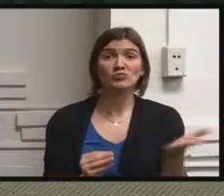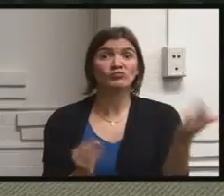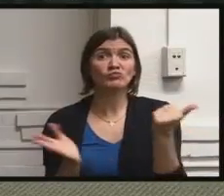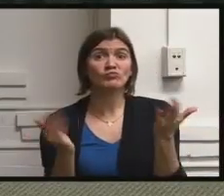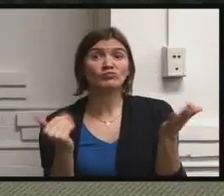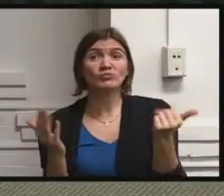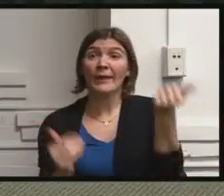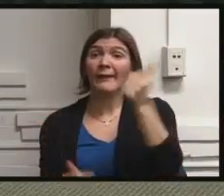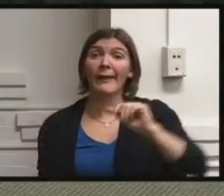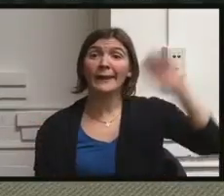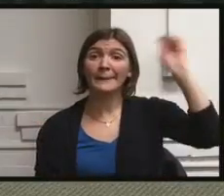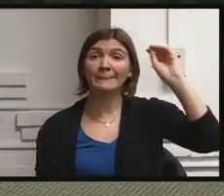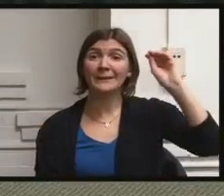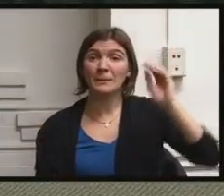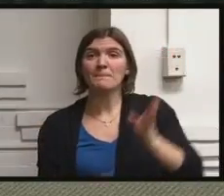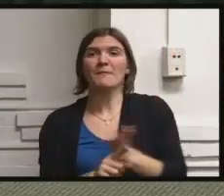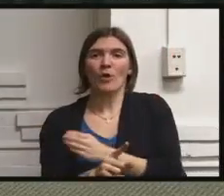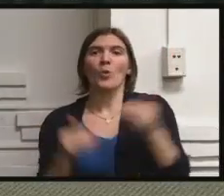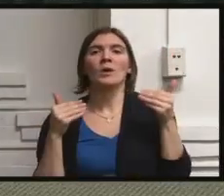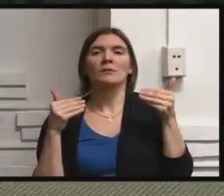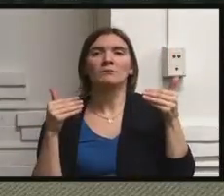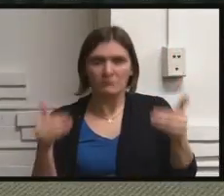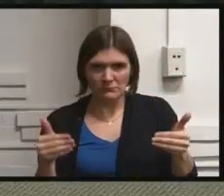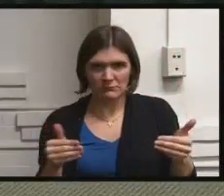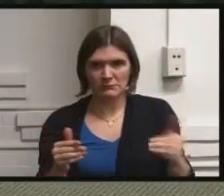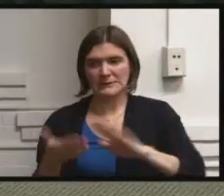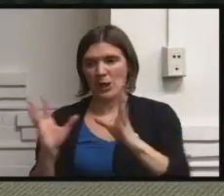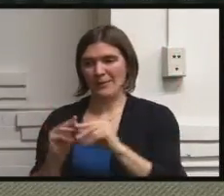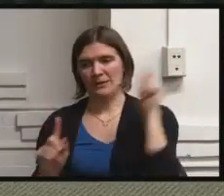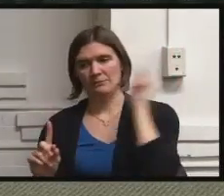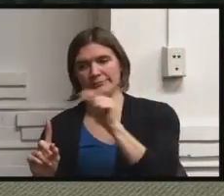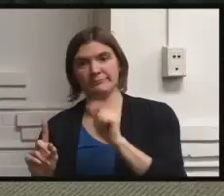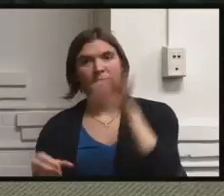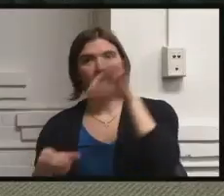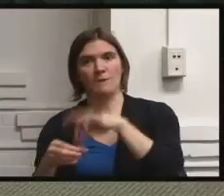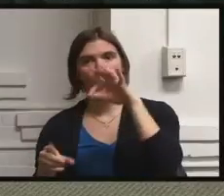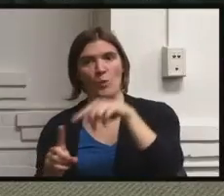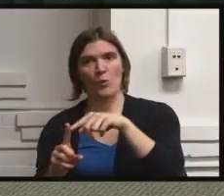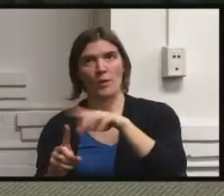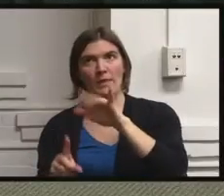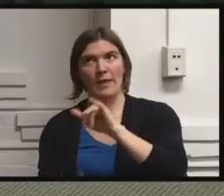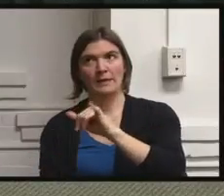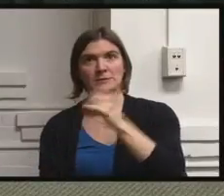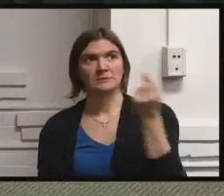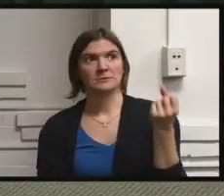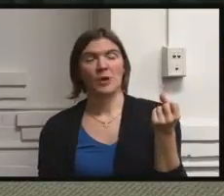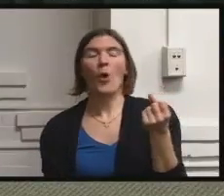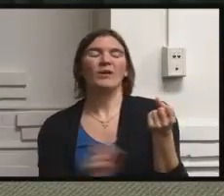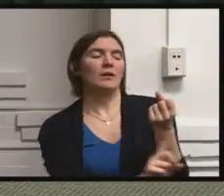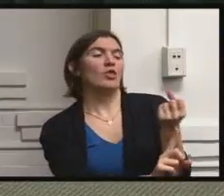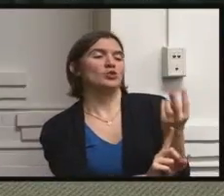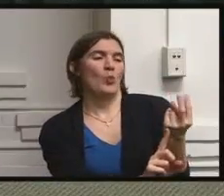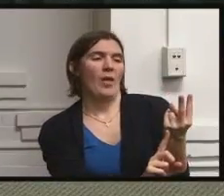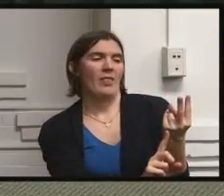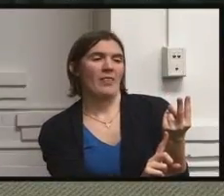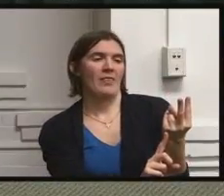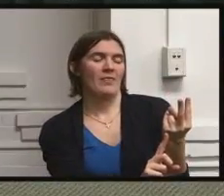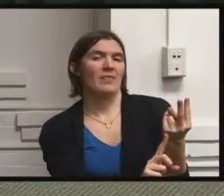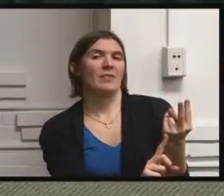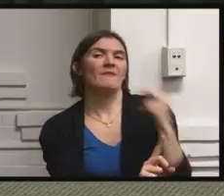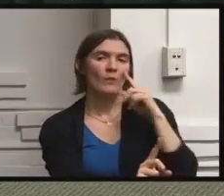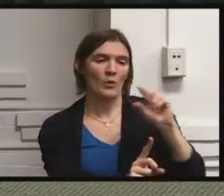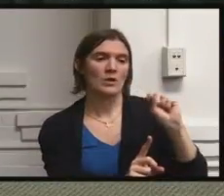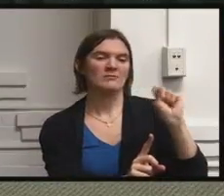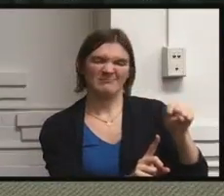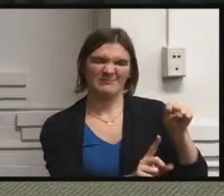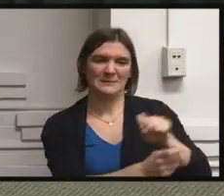to have input before we get to the representative town meeting on March 12th. And maybe we can do that even before we notice